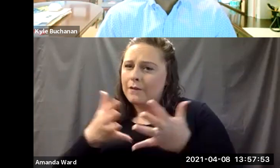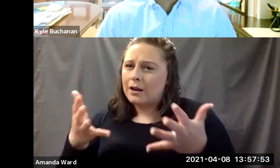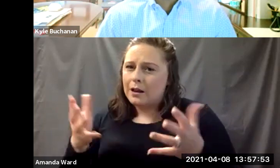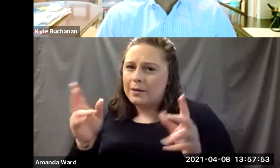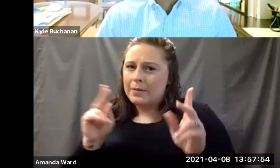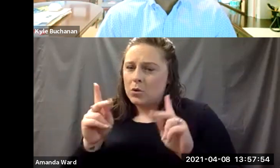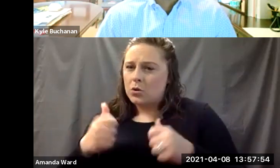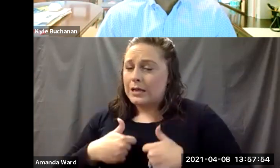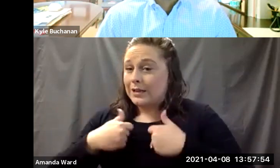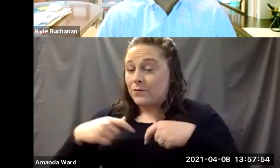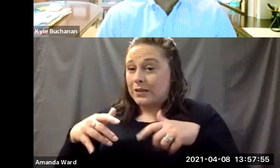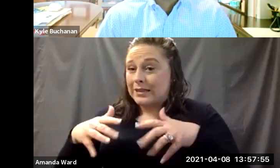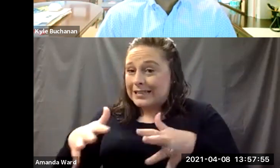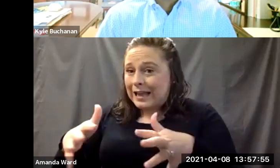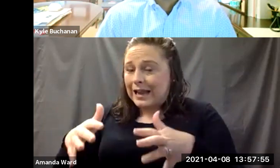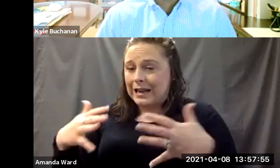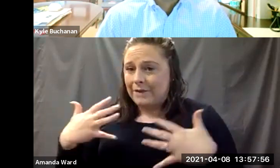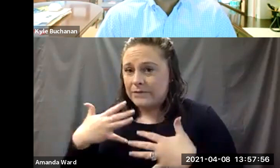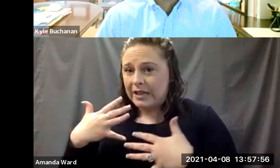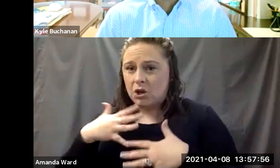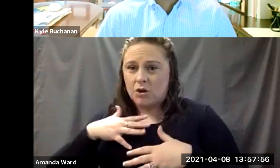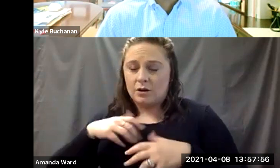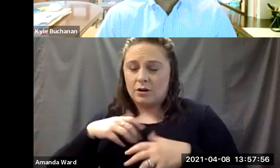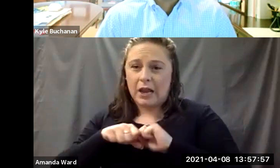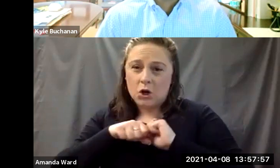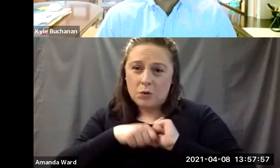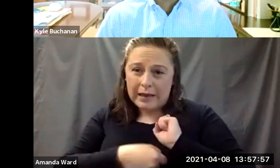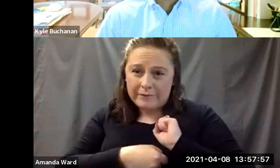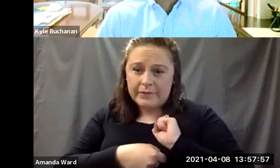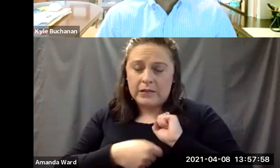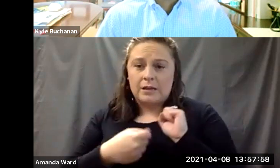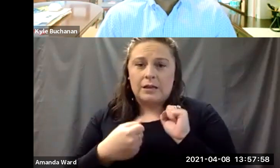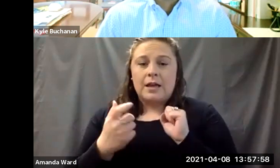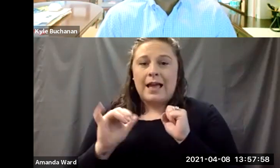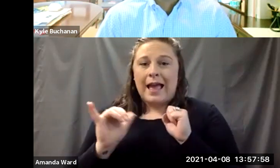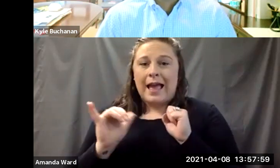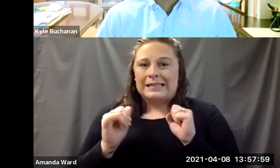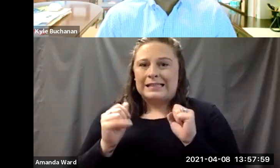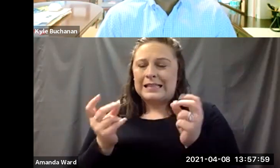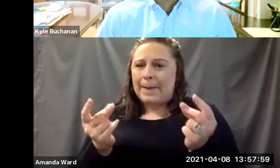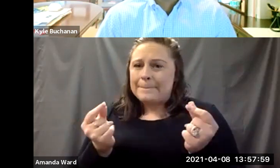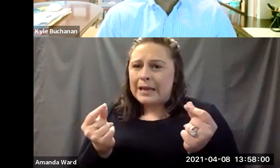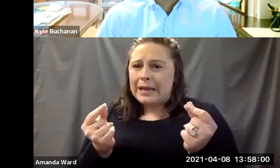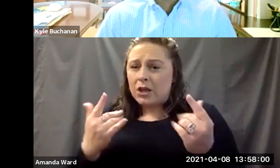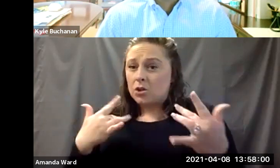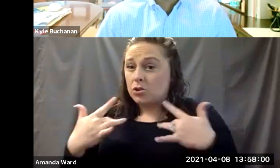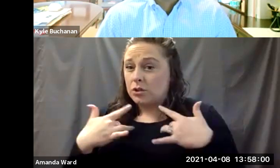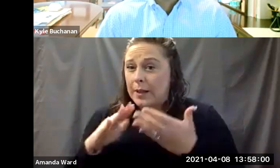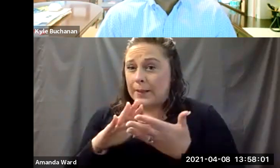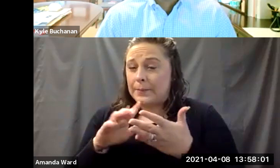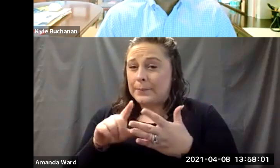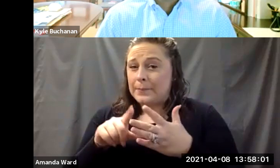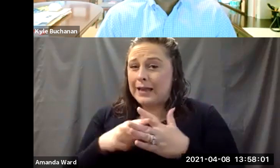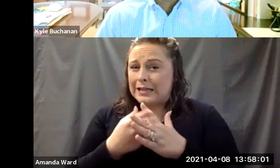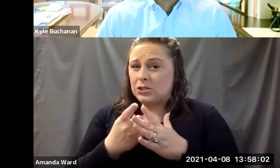with anxiety and fear and grief. And as the immediate concern begins to pass, and we're